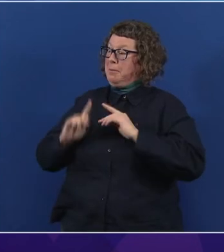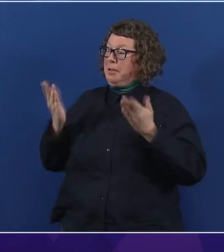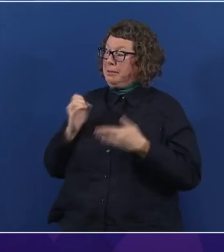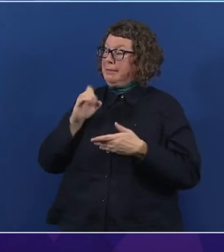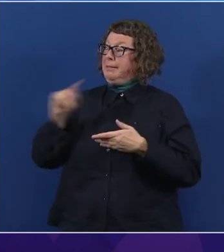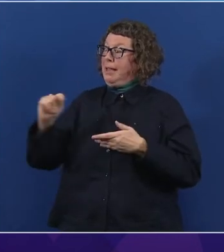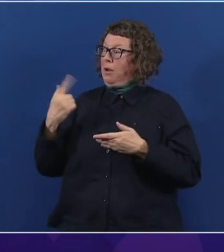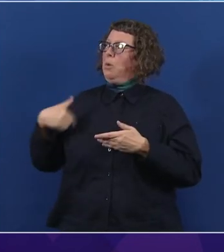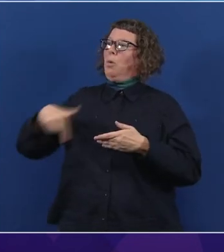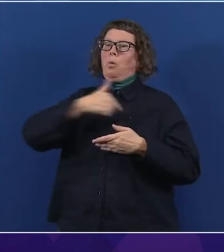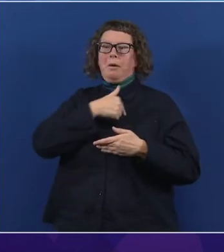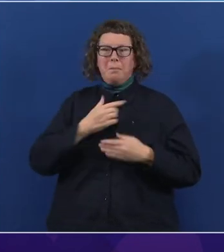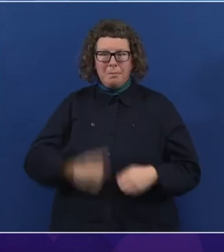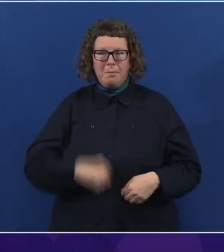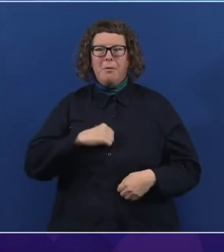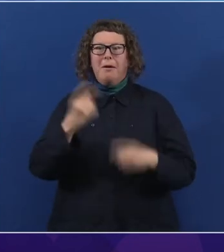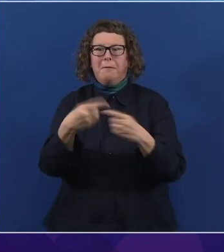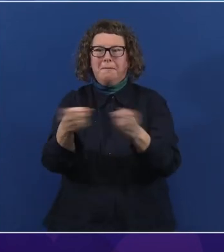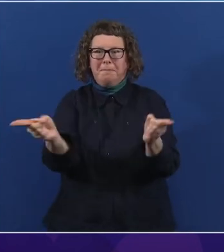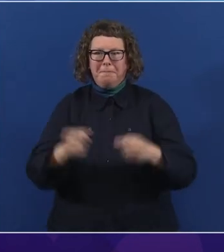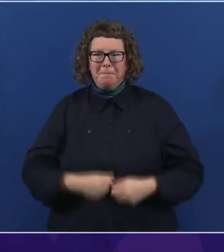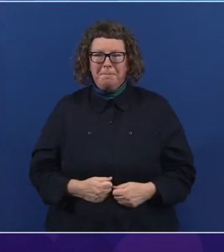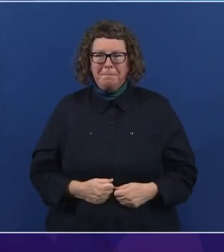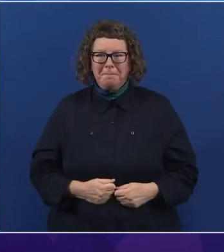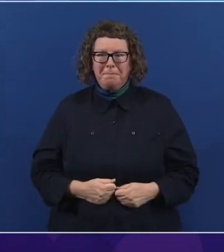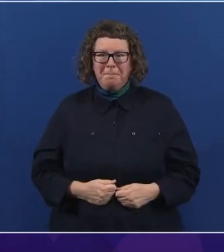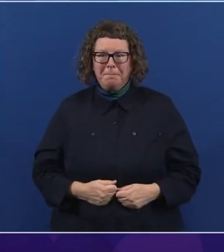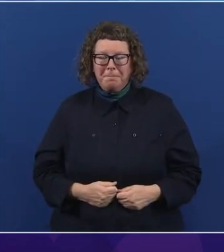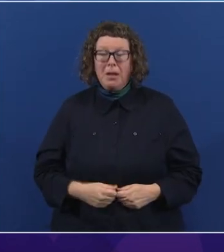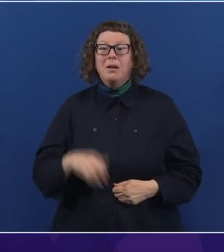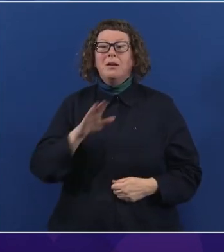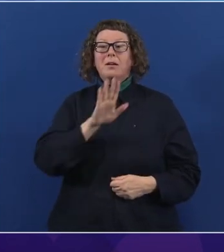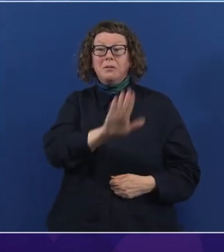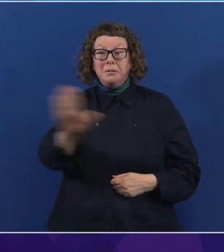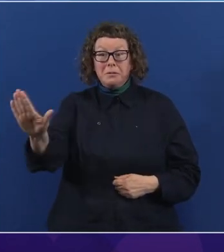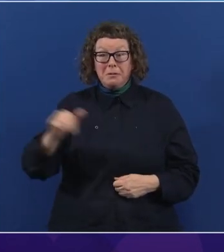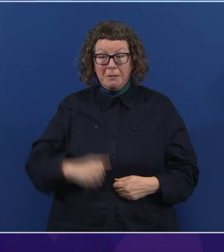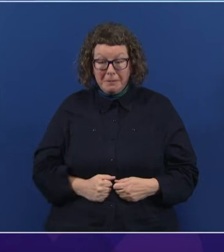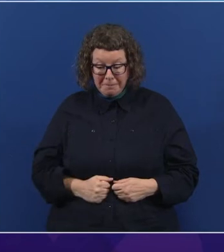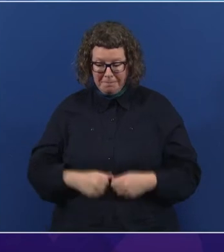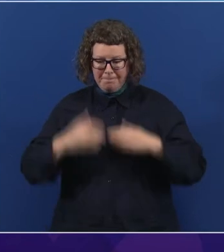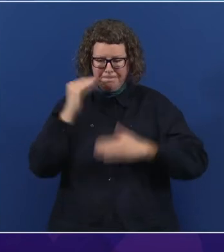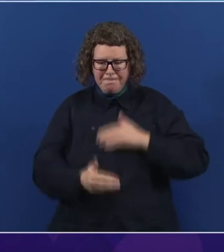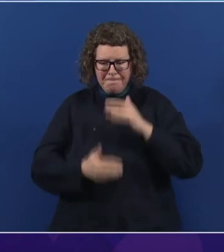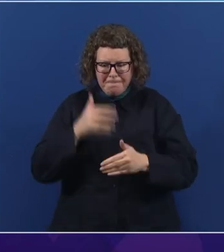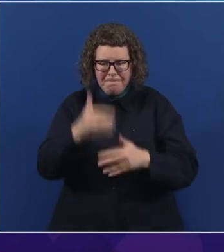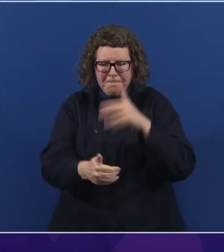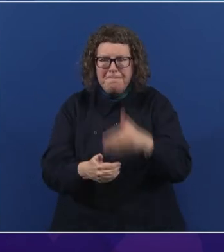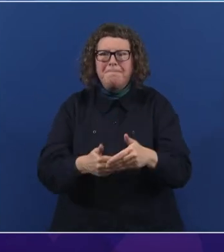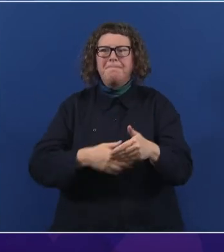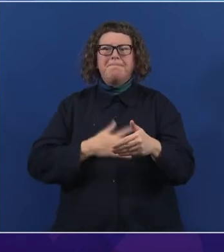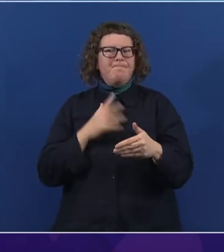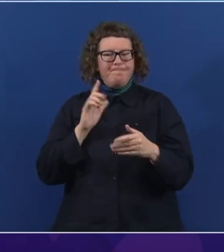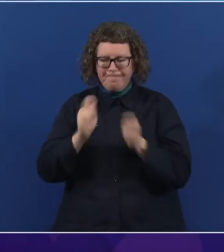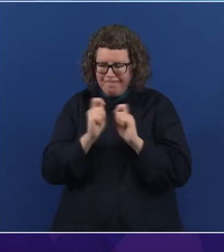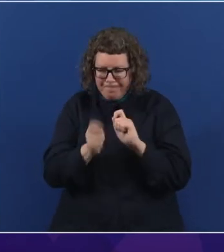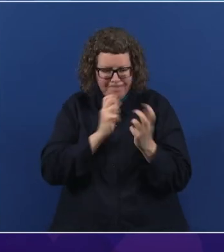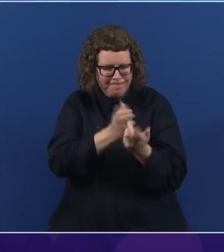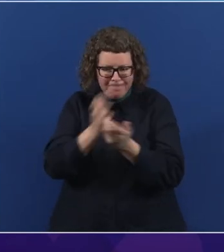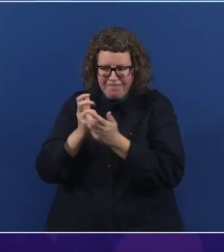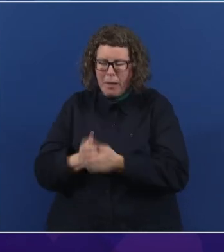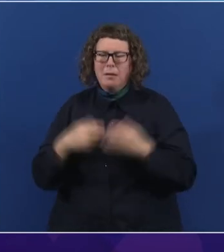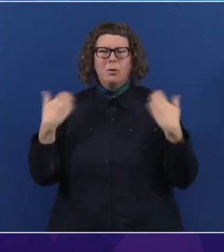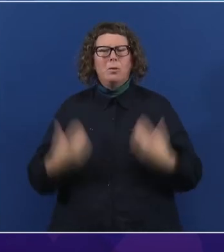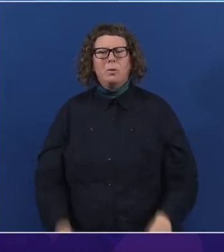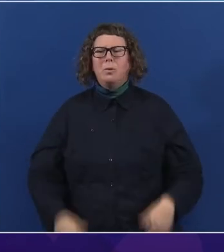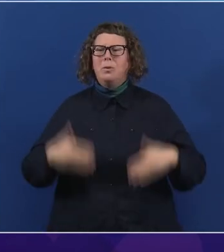SAIT, we're very proud of you. Your resilience, maturity, and adaptability has been outstanding.